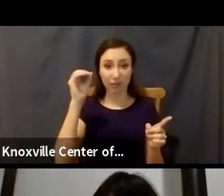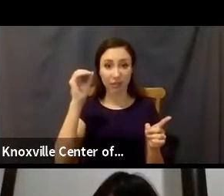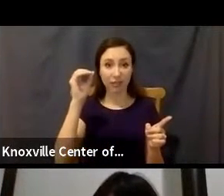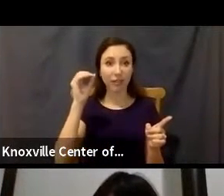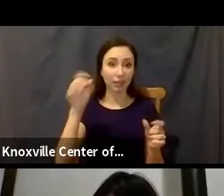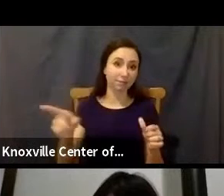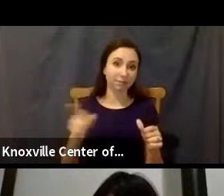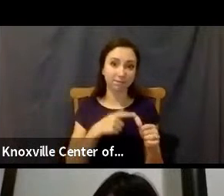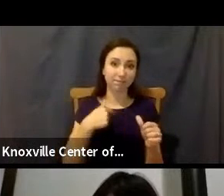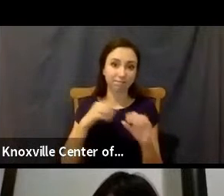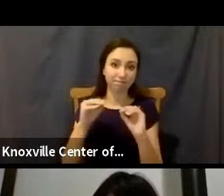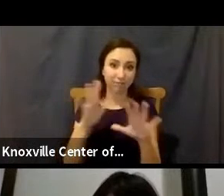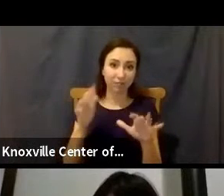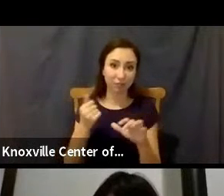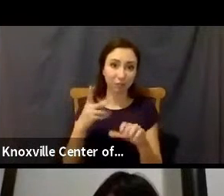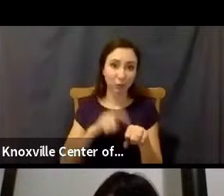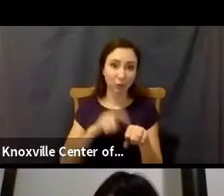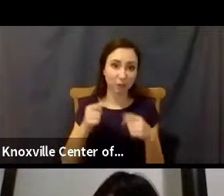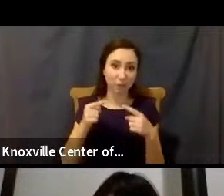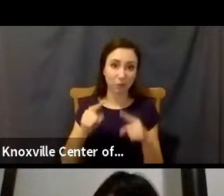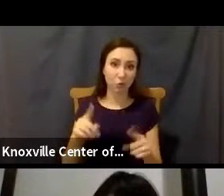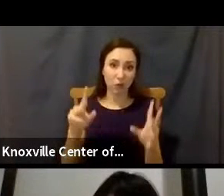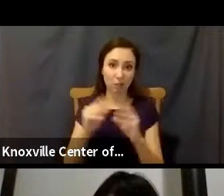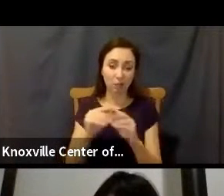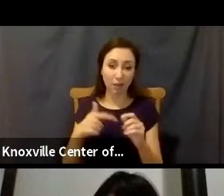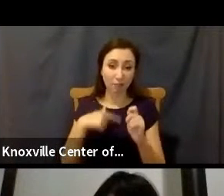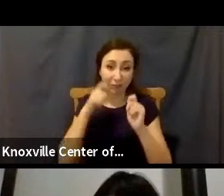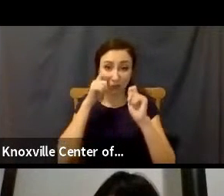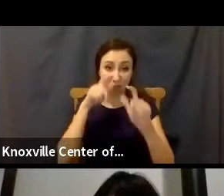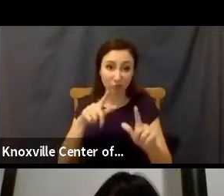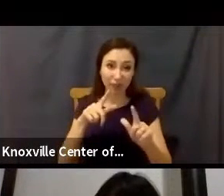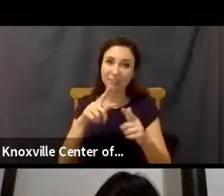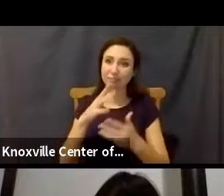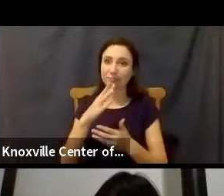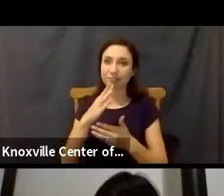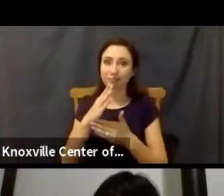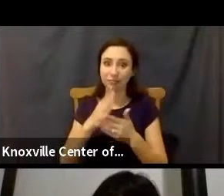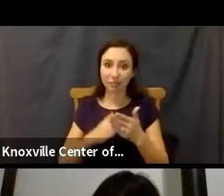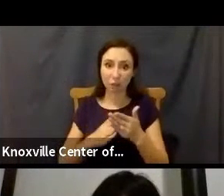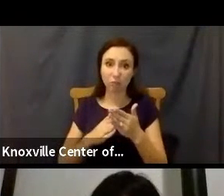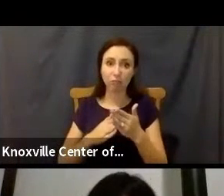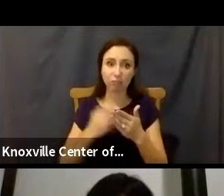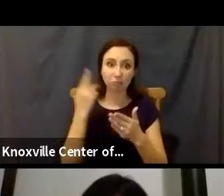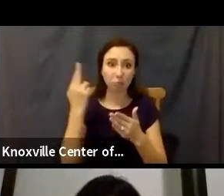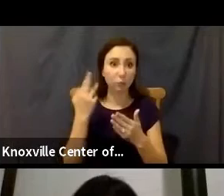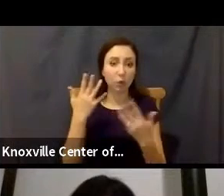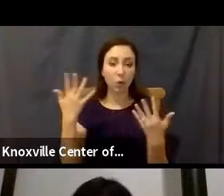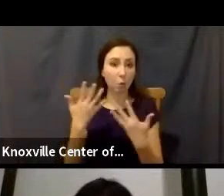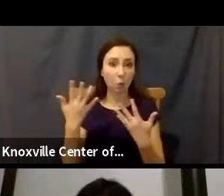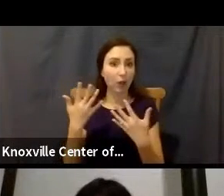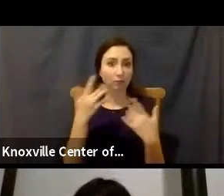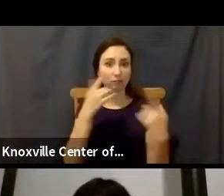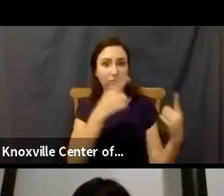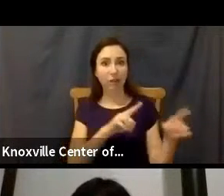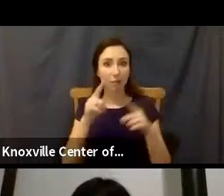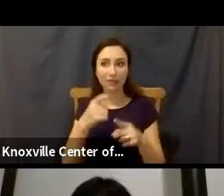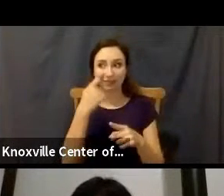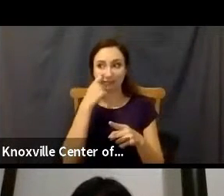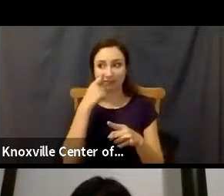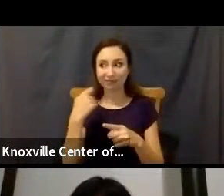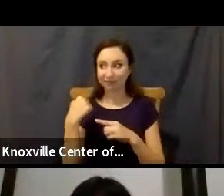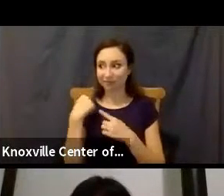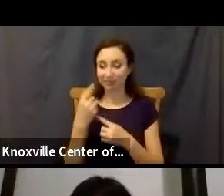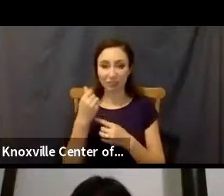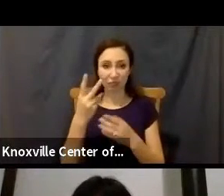first of all, I've made it clear a few times in this meeting, I've been surprised to some extent with exactly what's played out over the last few weeks. I